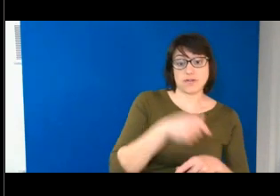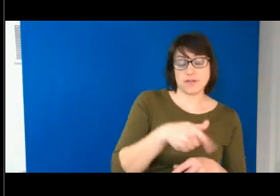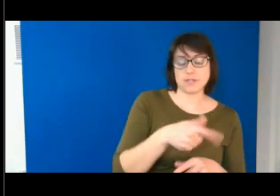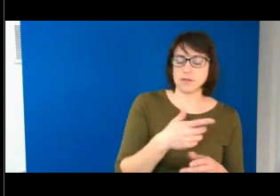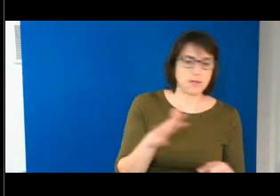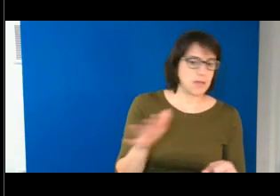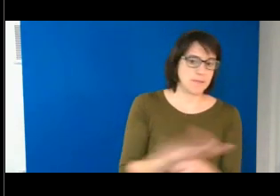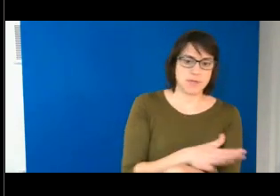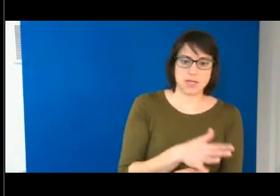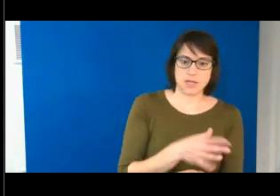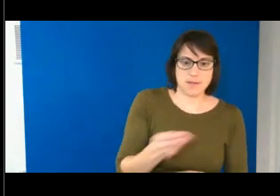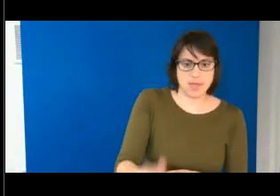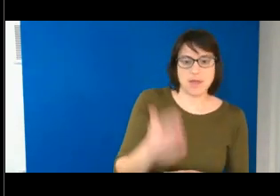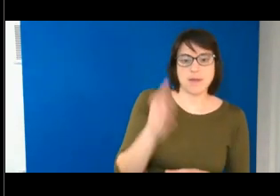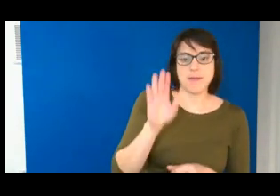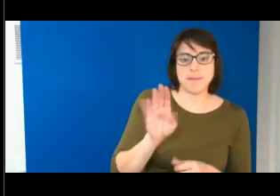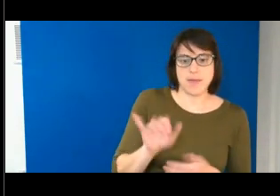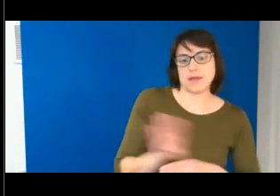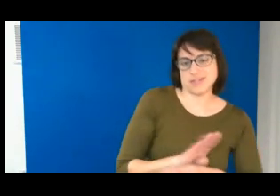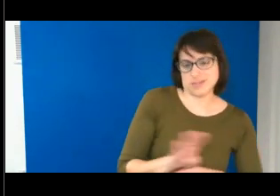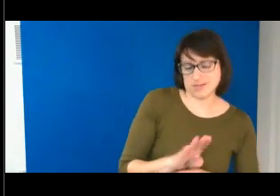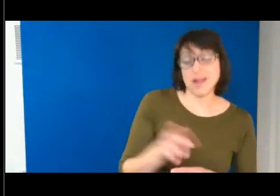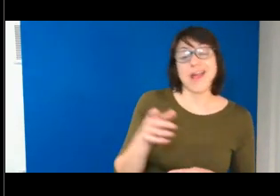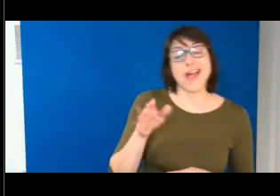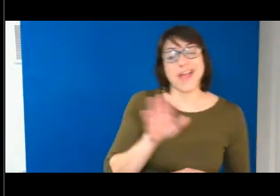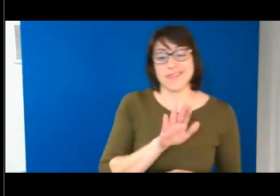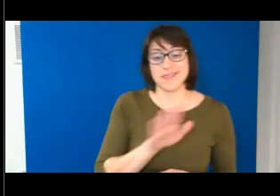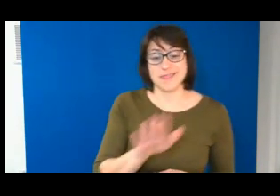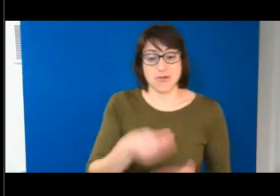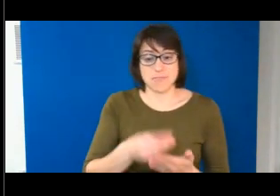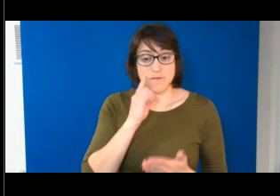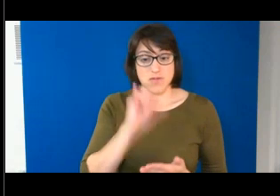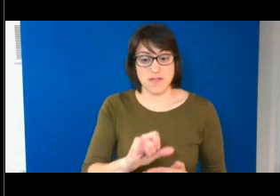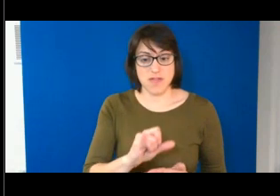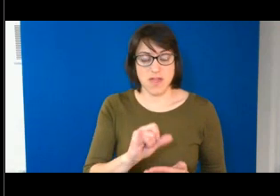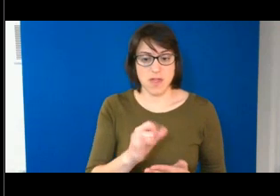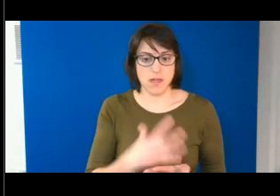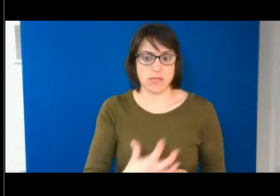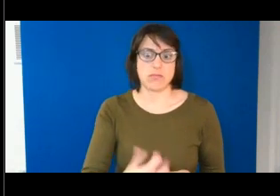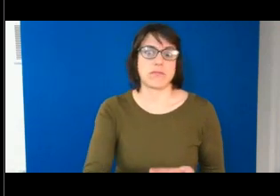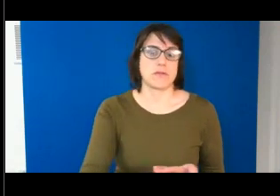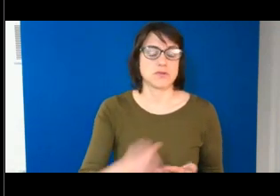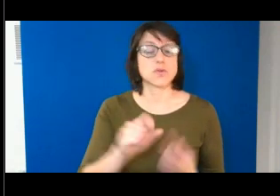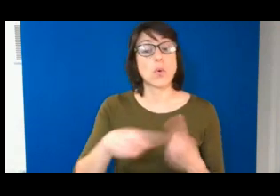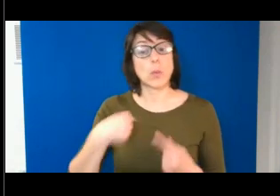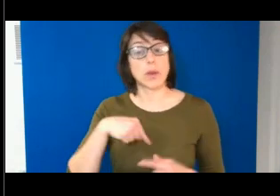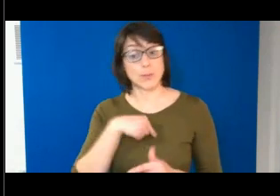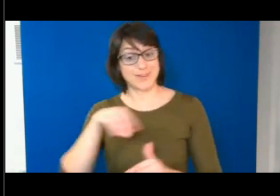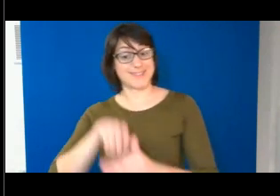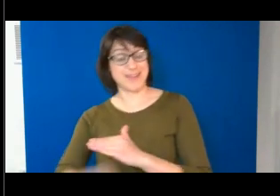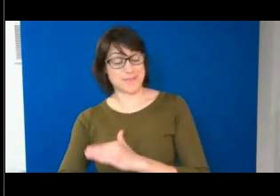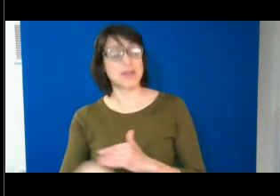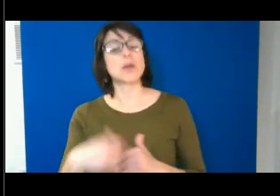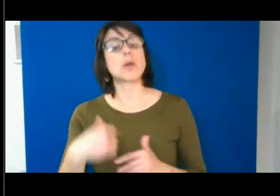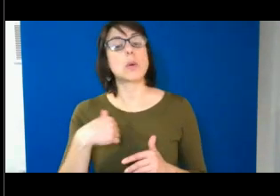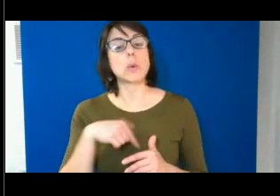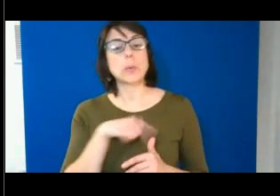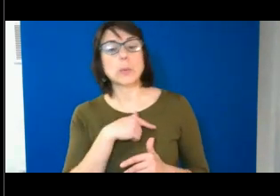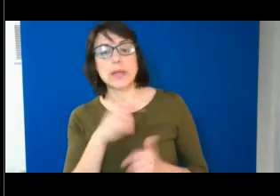And they were running out of money to do that. So when we came in, we then packaged it to have all of the additional